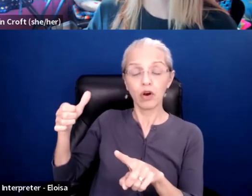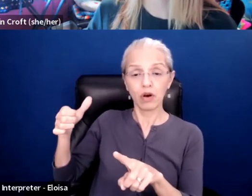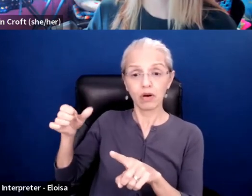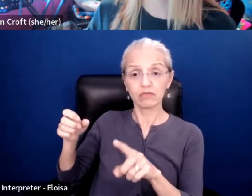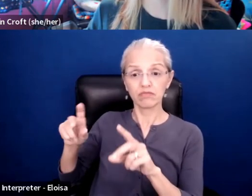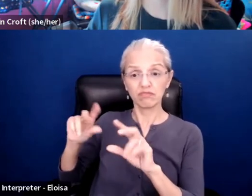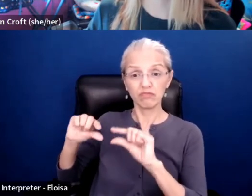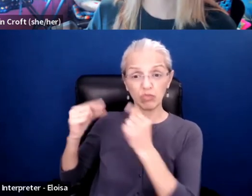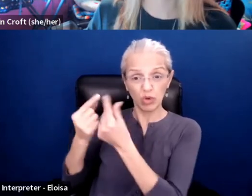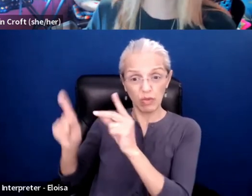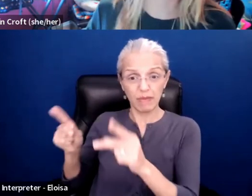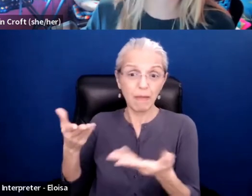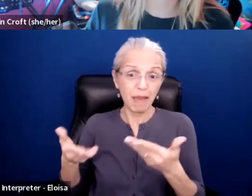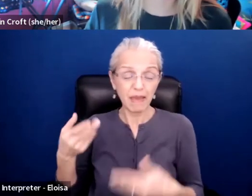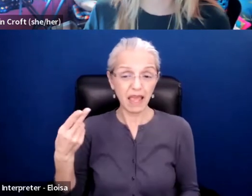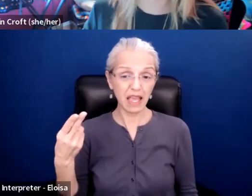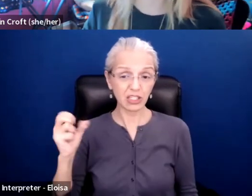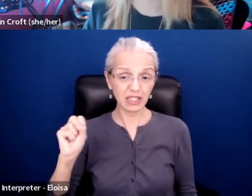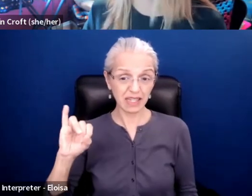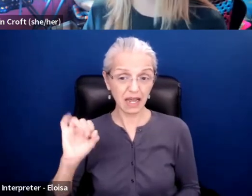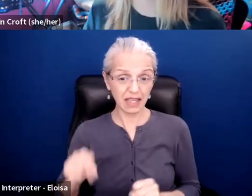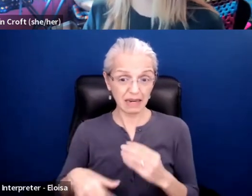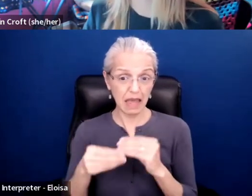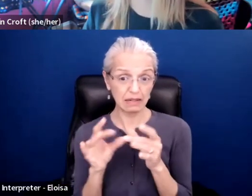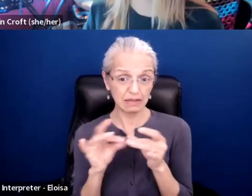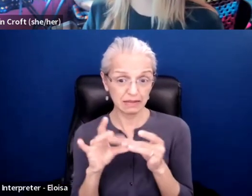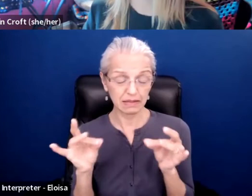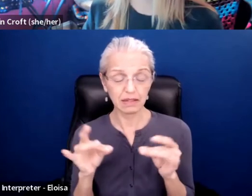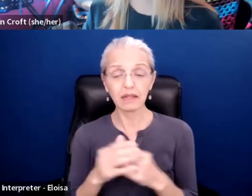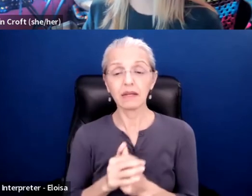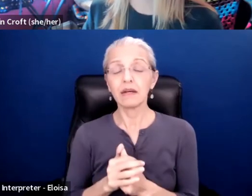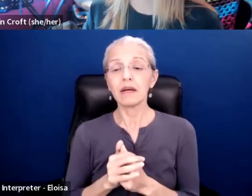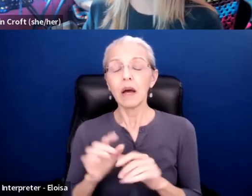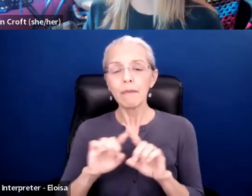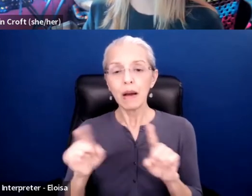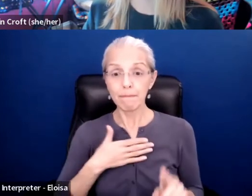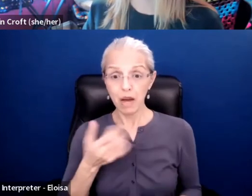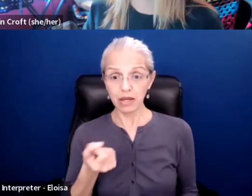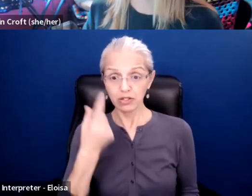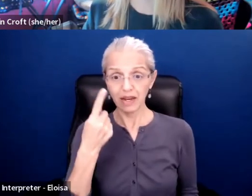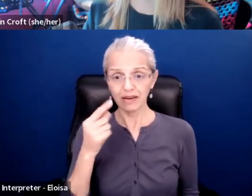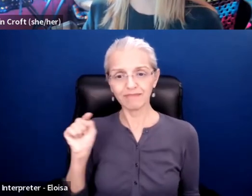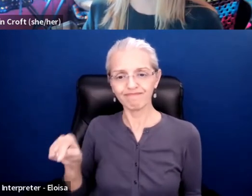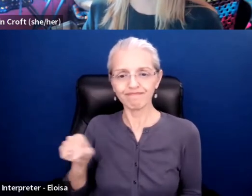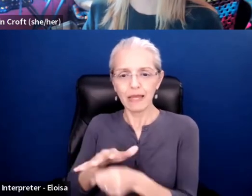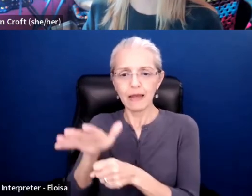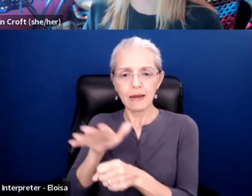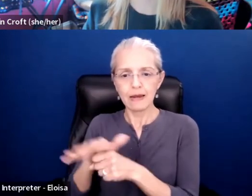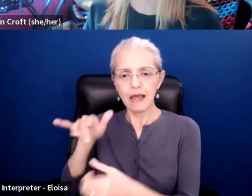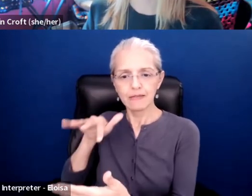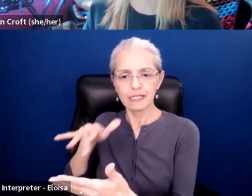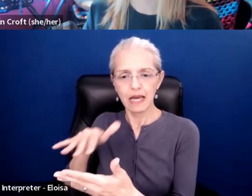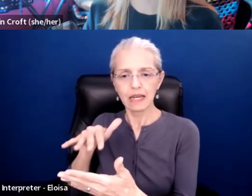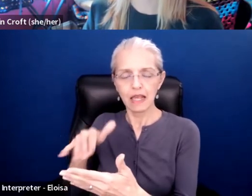Maybe somebody from HSRI could fill in the gaps, but from my understanding, it seems like there just had not been enough studies